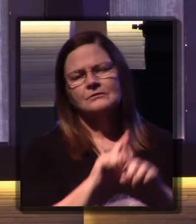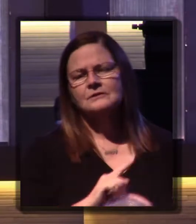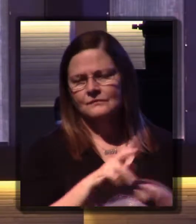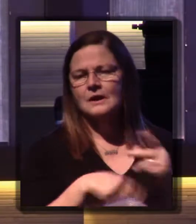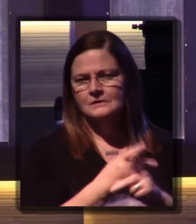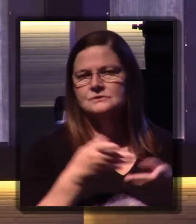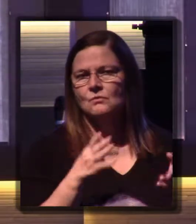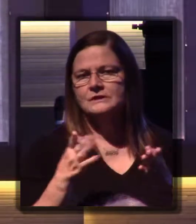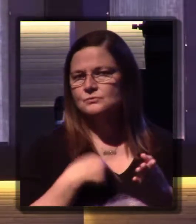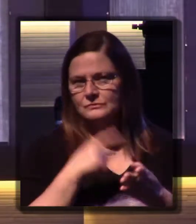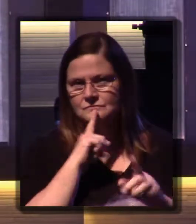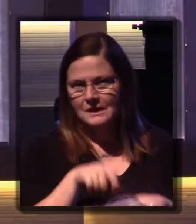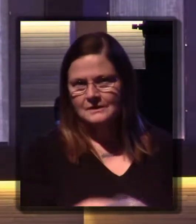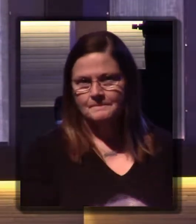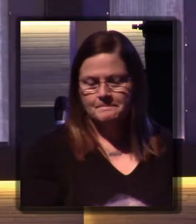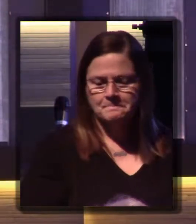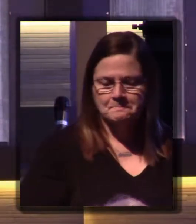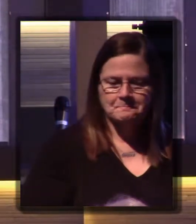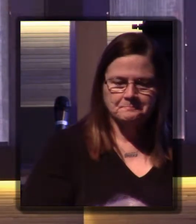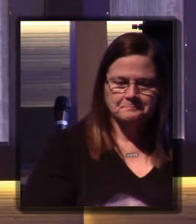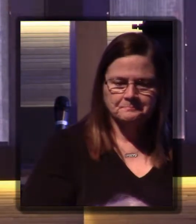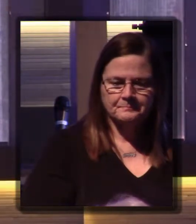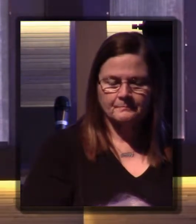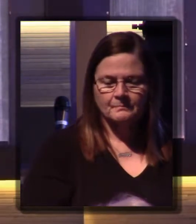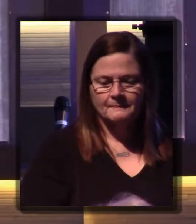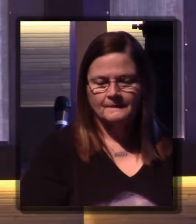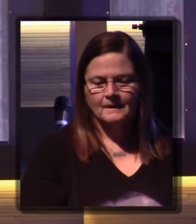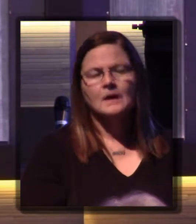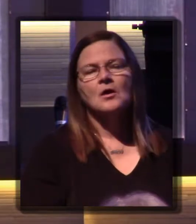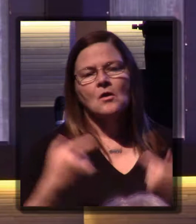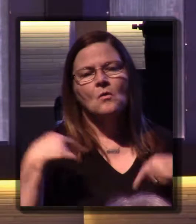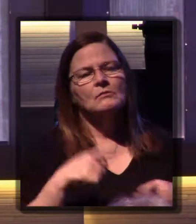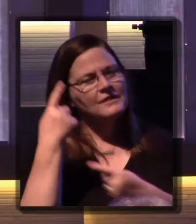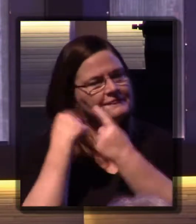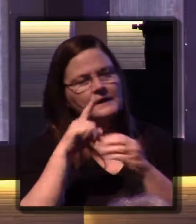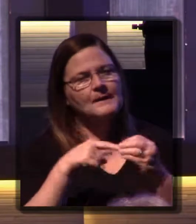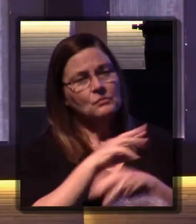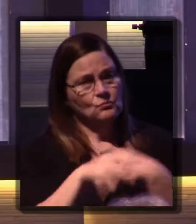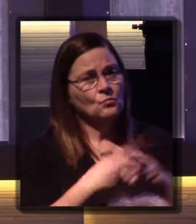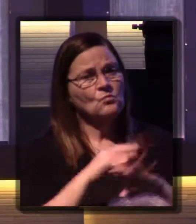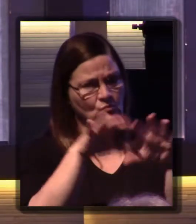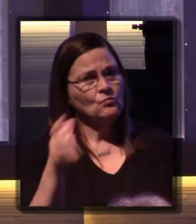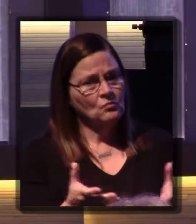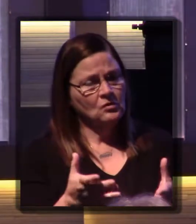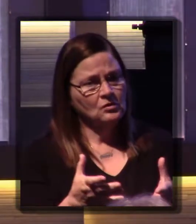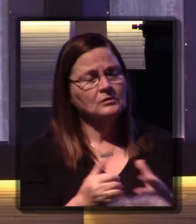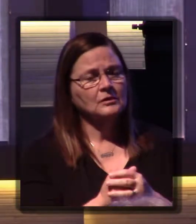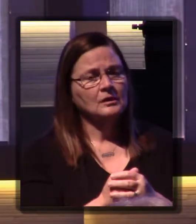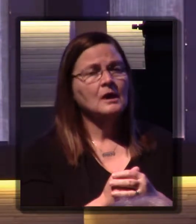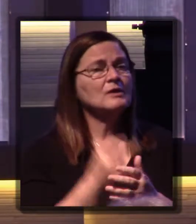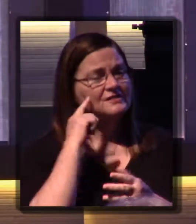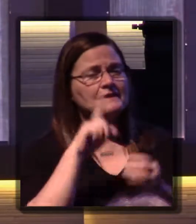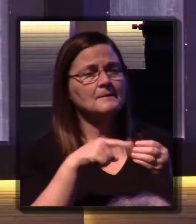kinds of ways that we respond. And so the question is as we think about the world around us and we think about this